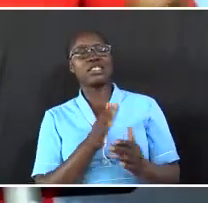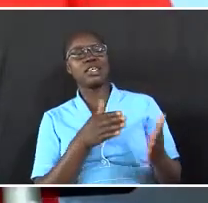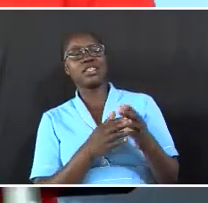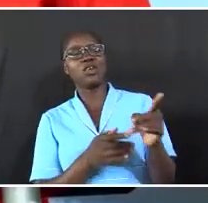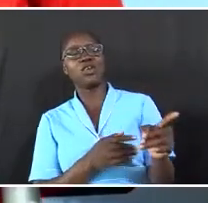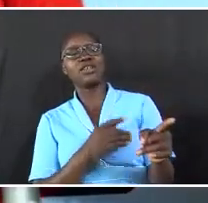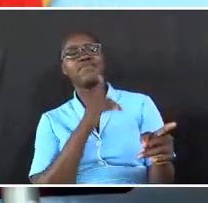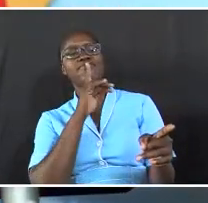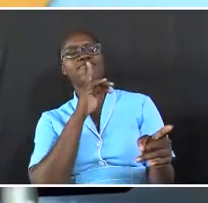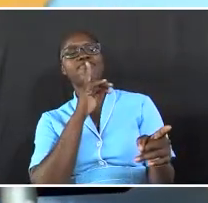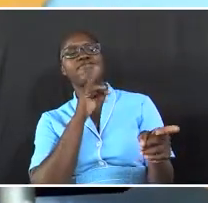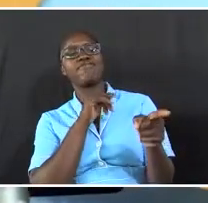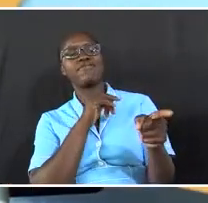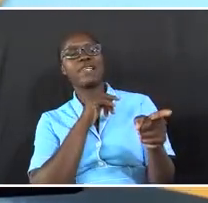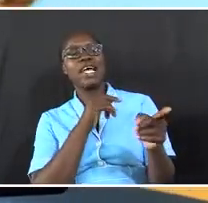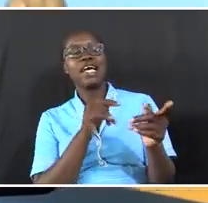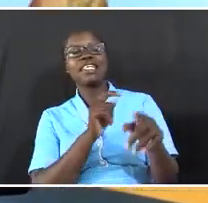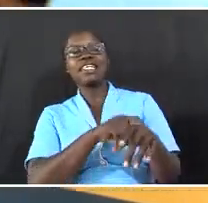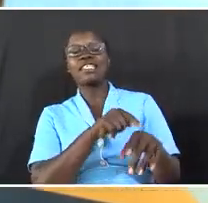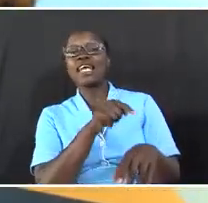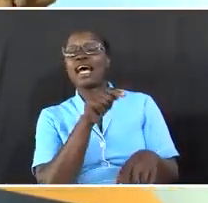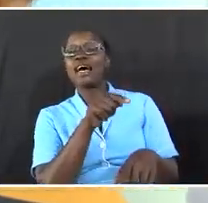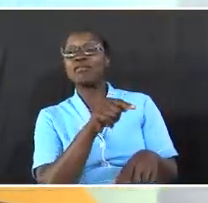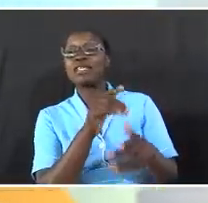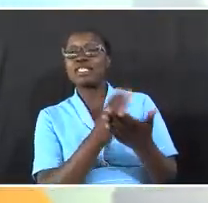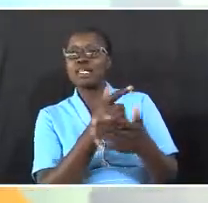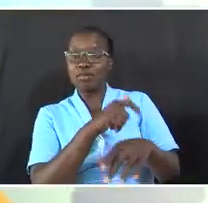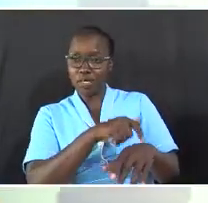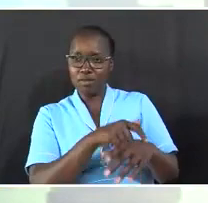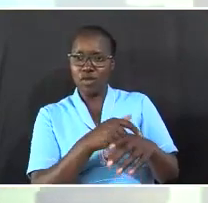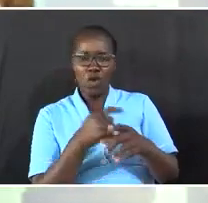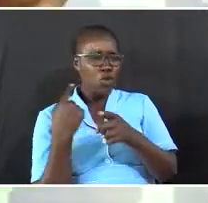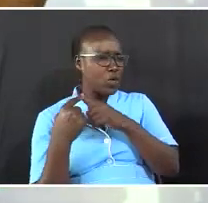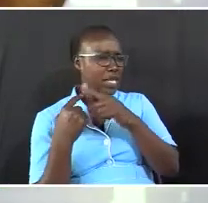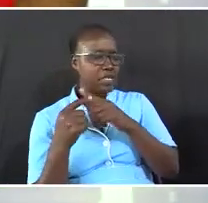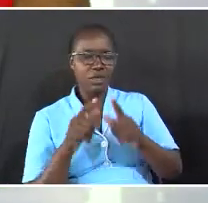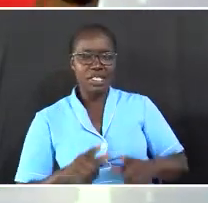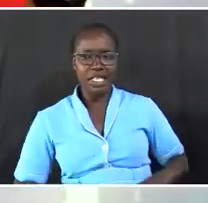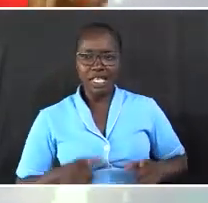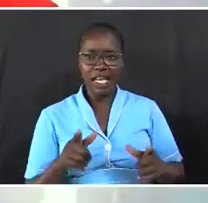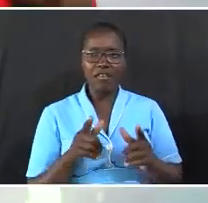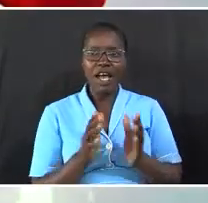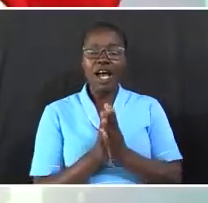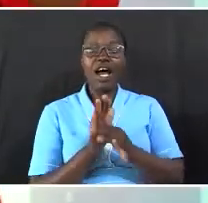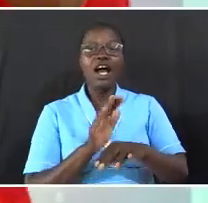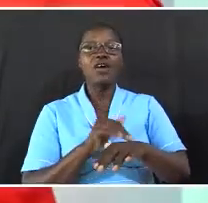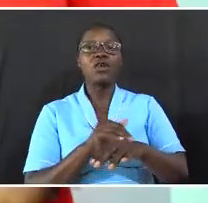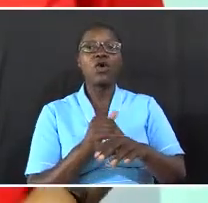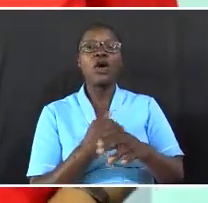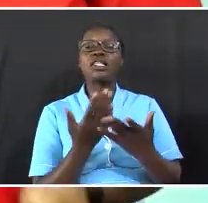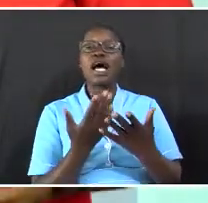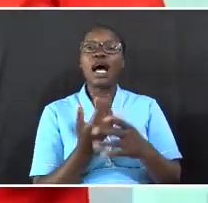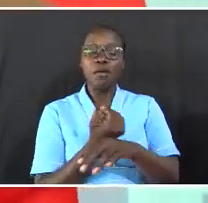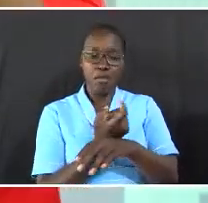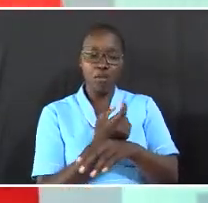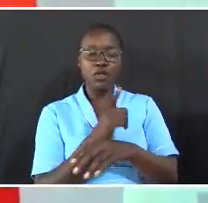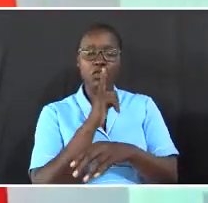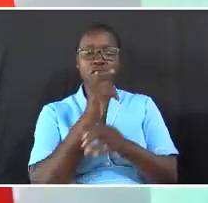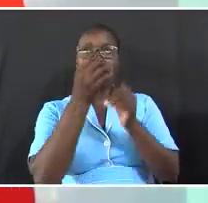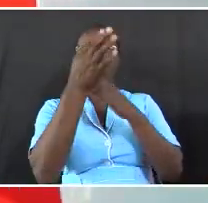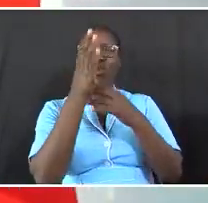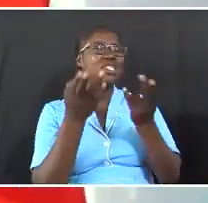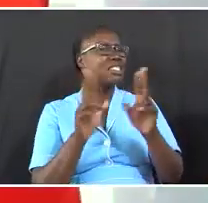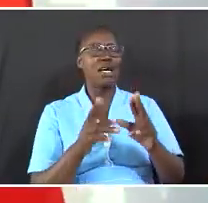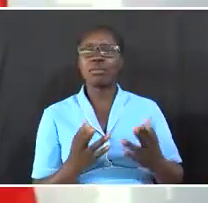he was silent. And this is a moment sometimes we go through in life that we call the moment of the silence of God. And it